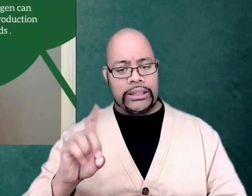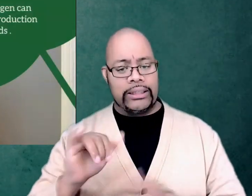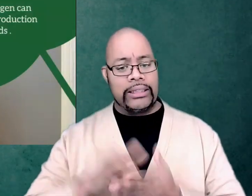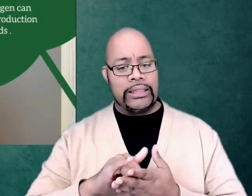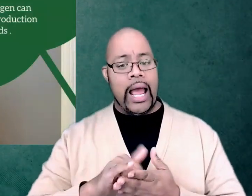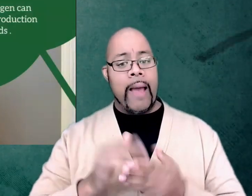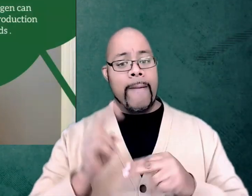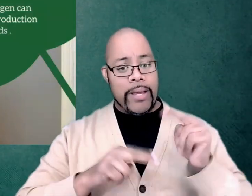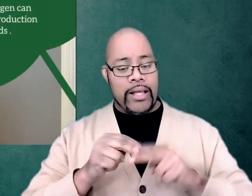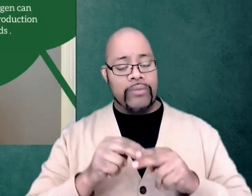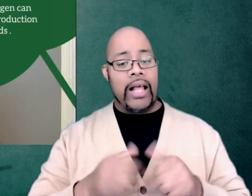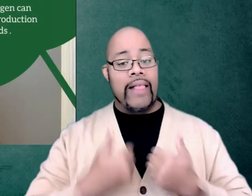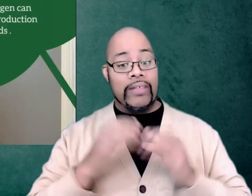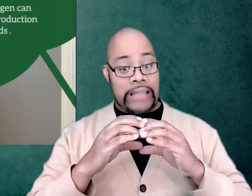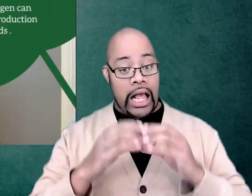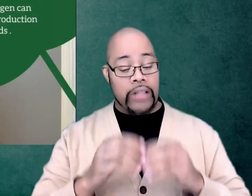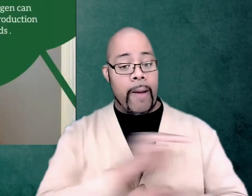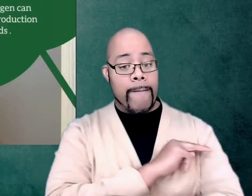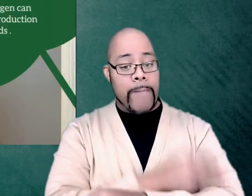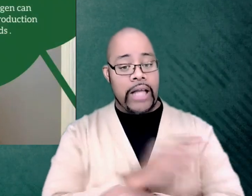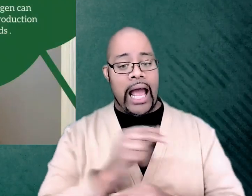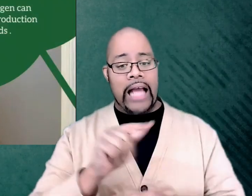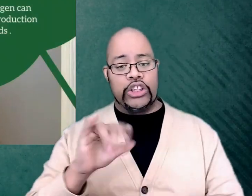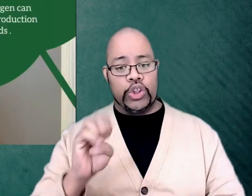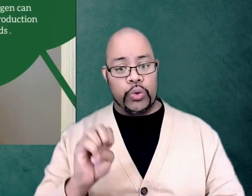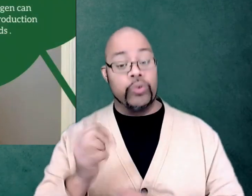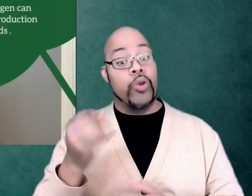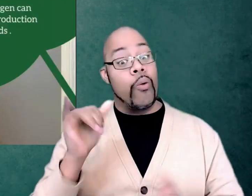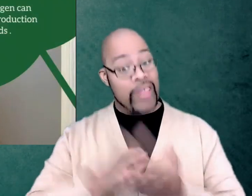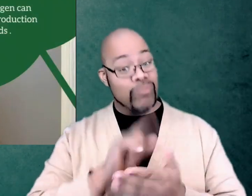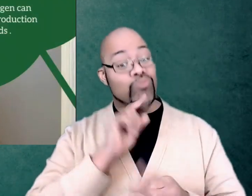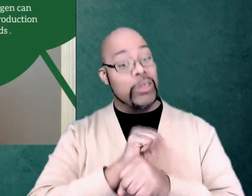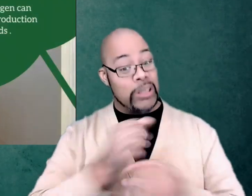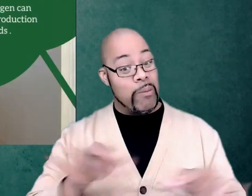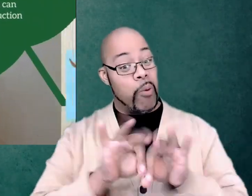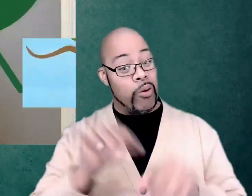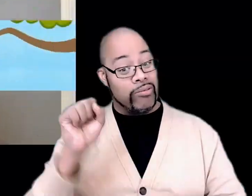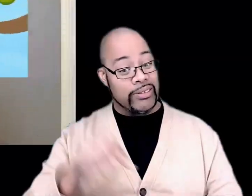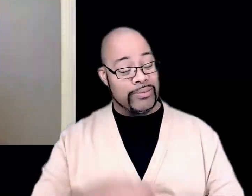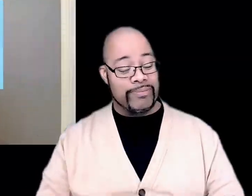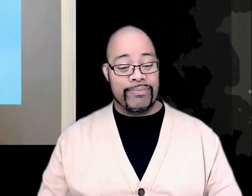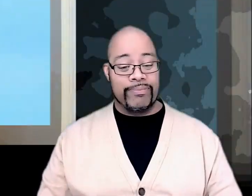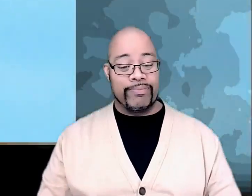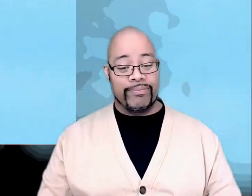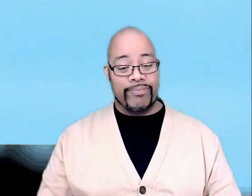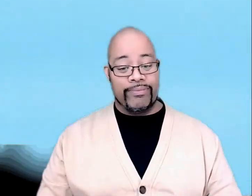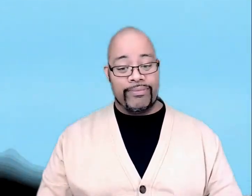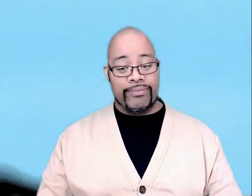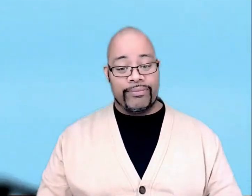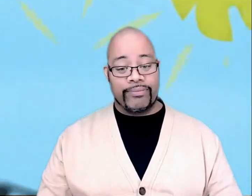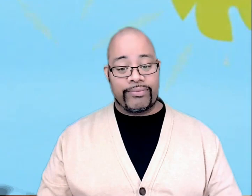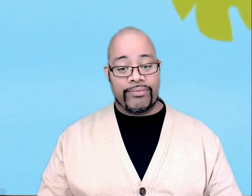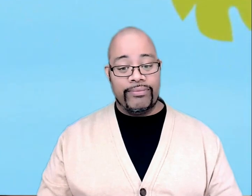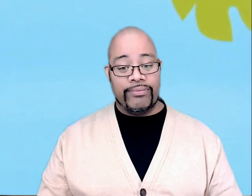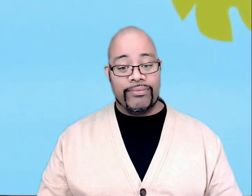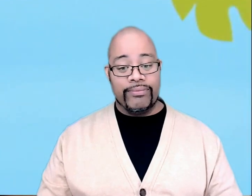which are substances that make up living cells, muscles, and tissues. So they're kind of a big deal.